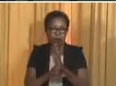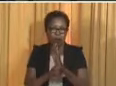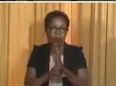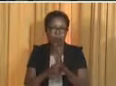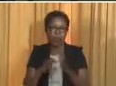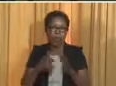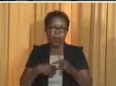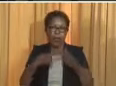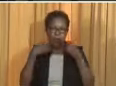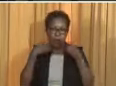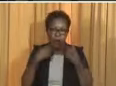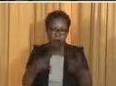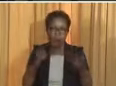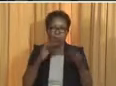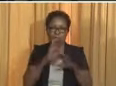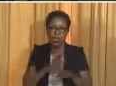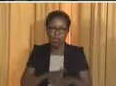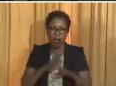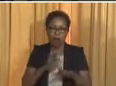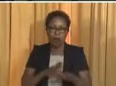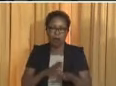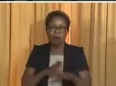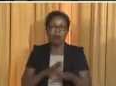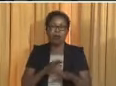perused carefully all the judgments,